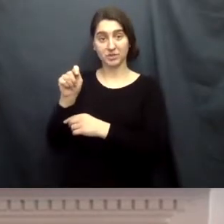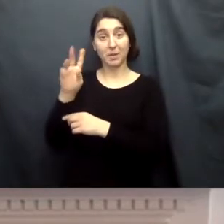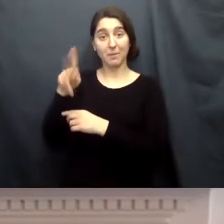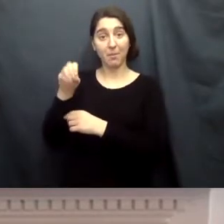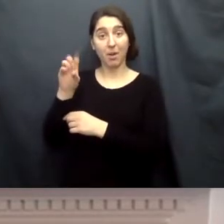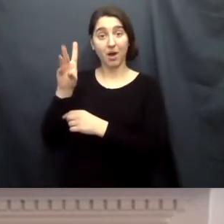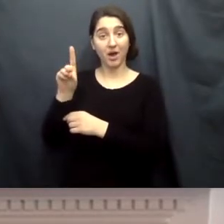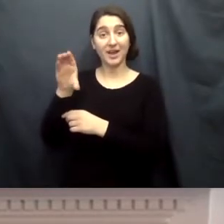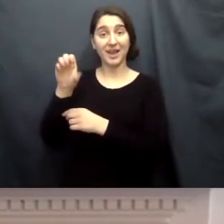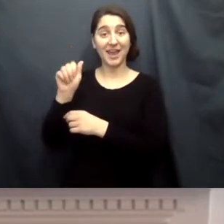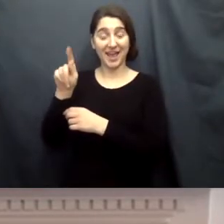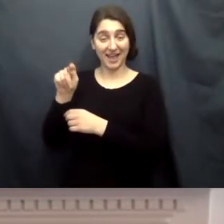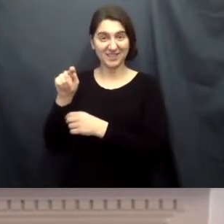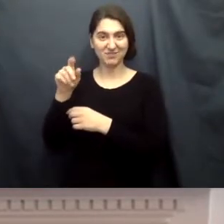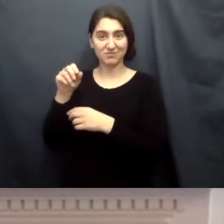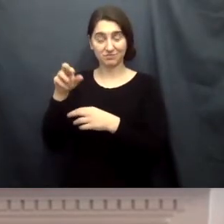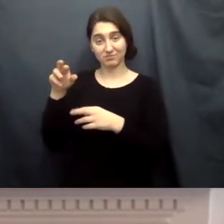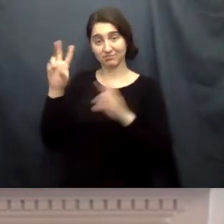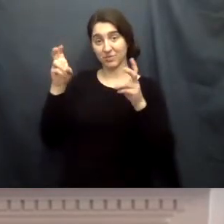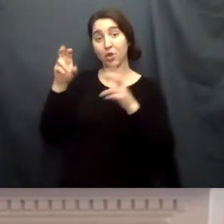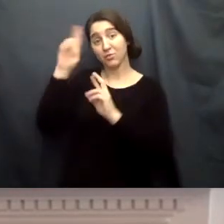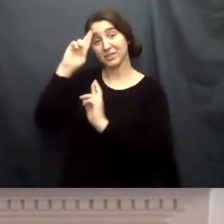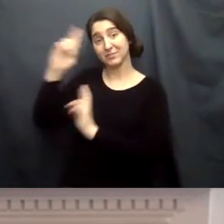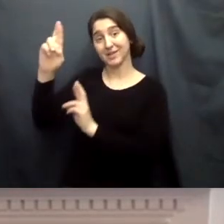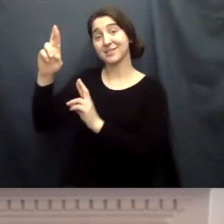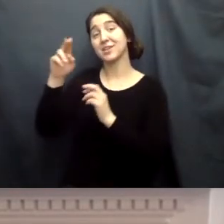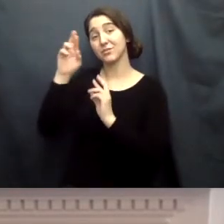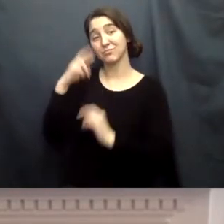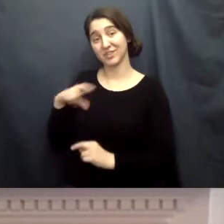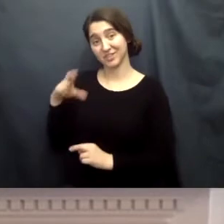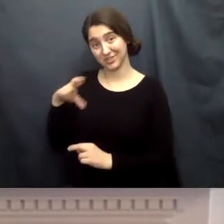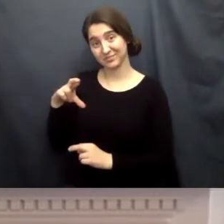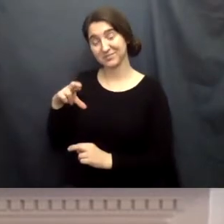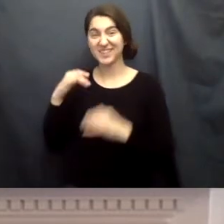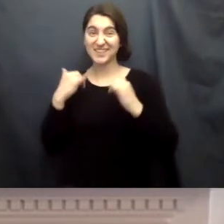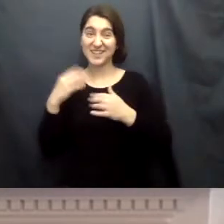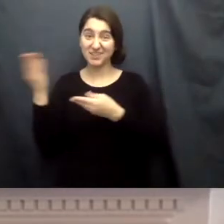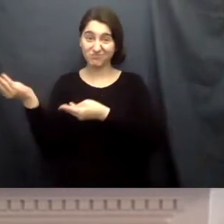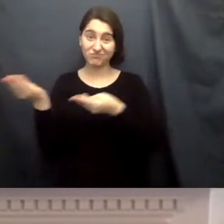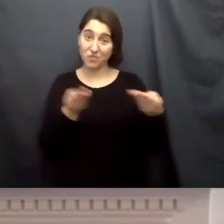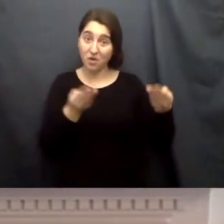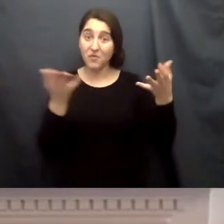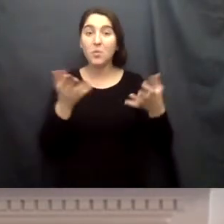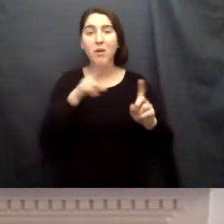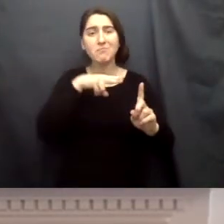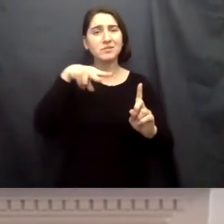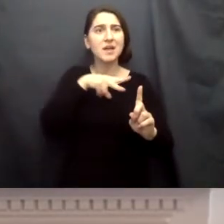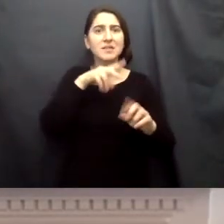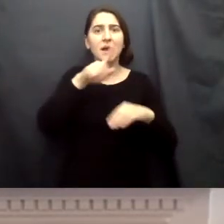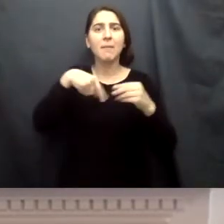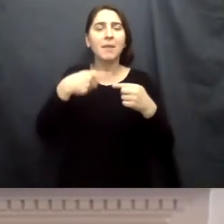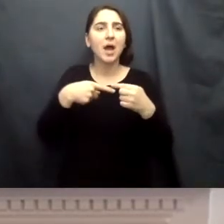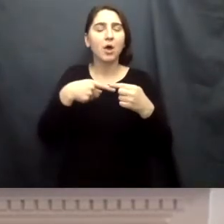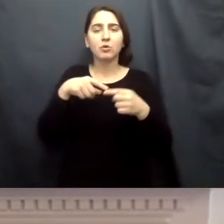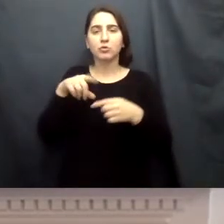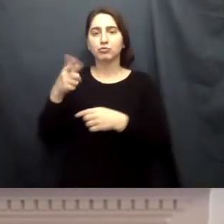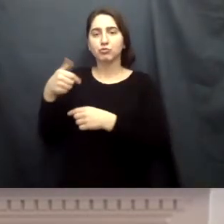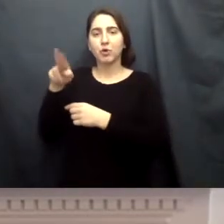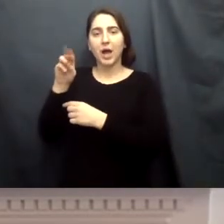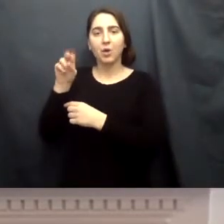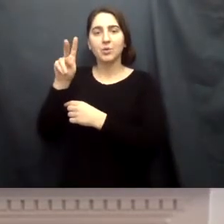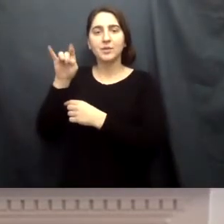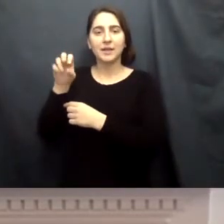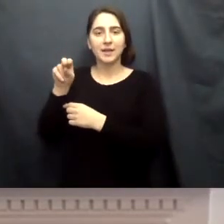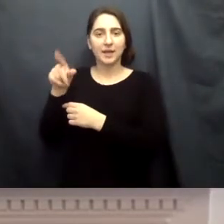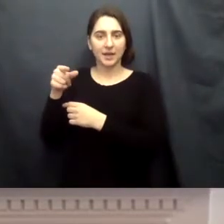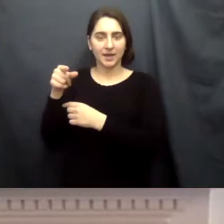the BJC podcast series, Respecting Religion. Today, she offers her perspective on the grounding